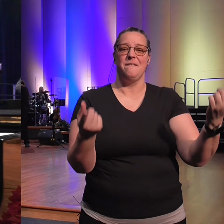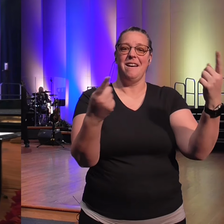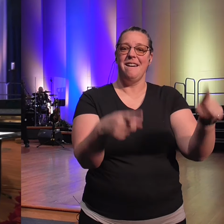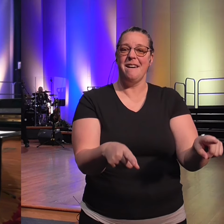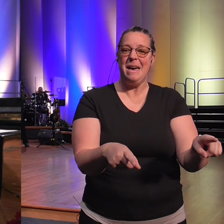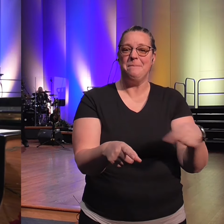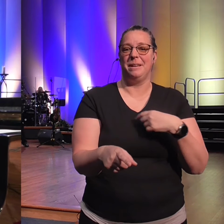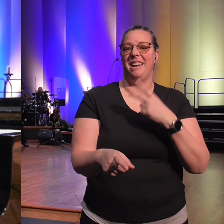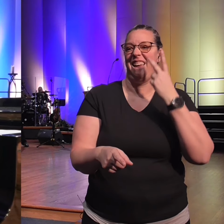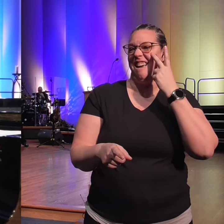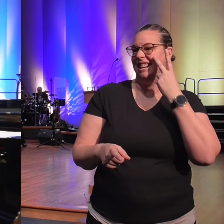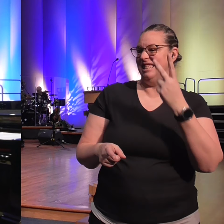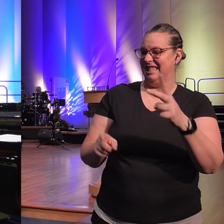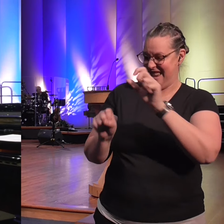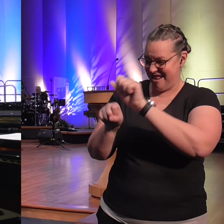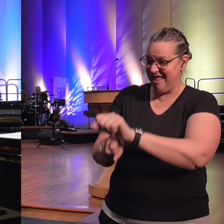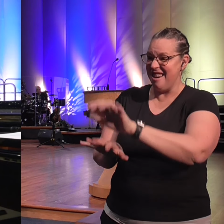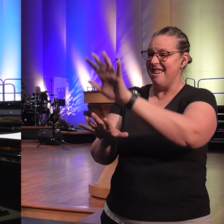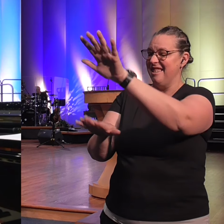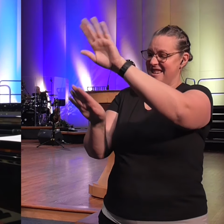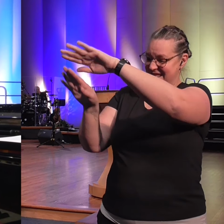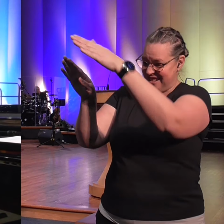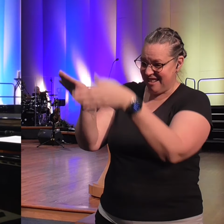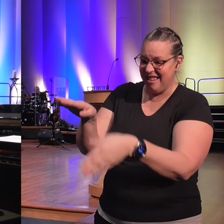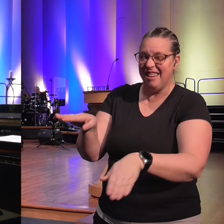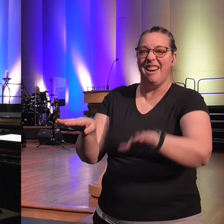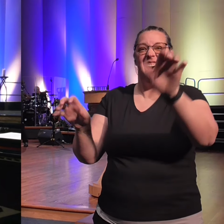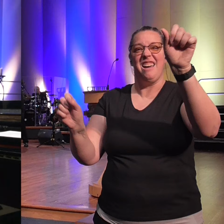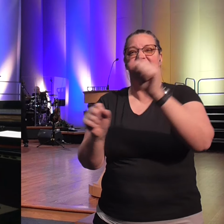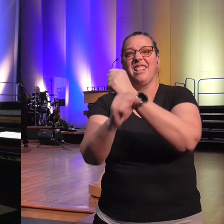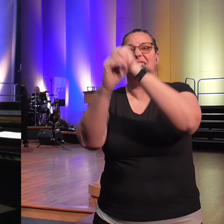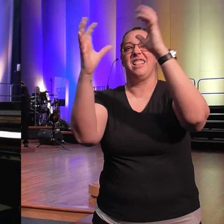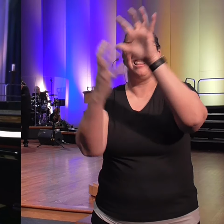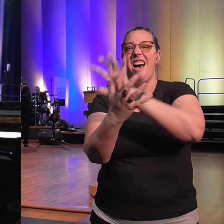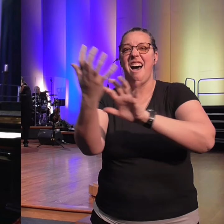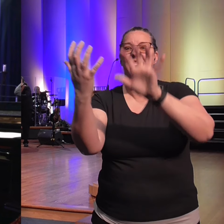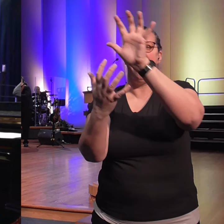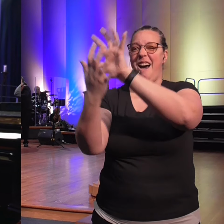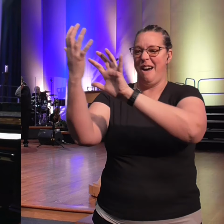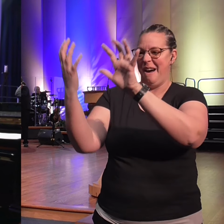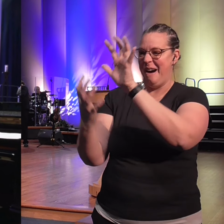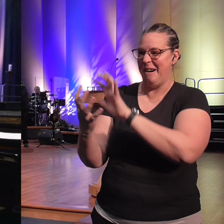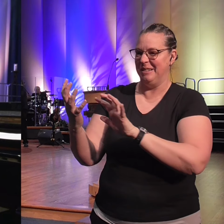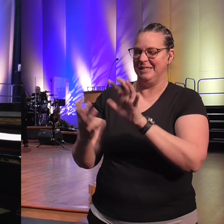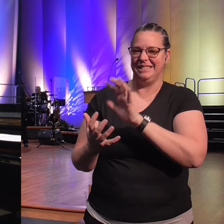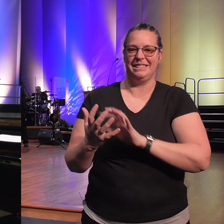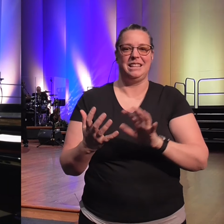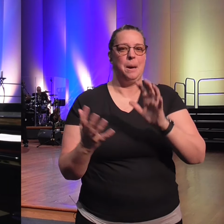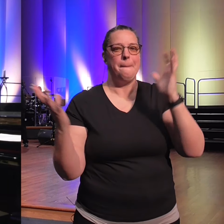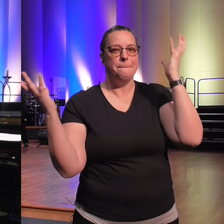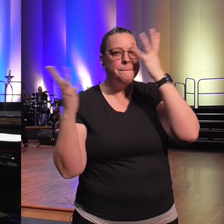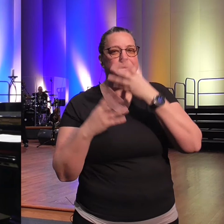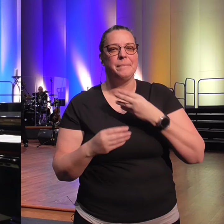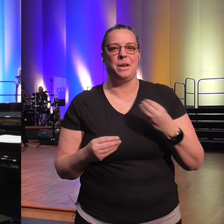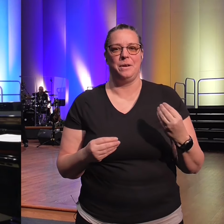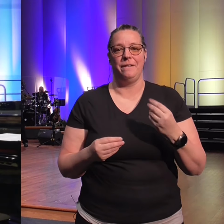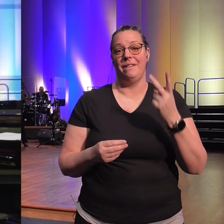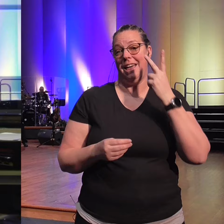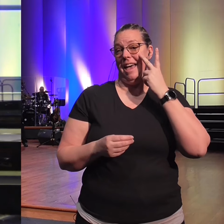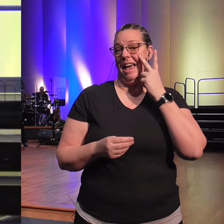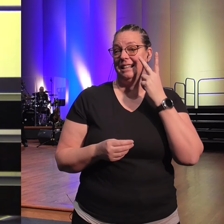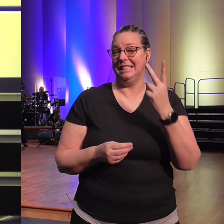the canyons broken by clouds. See the tuna fleets clearing the sea out. See